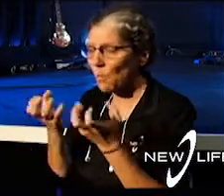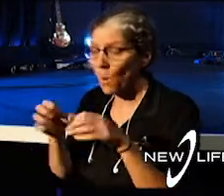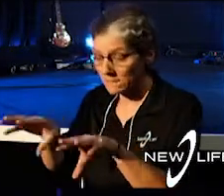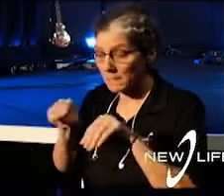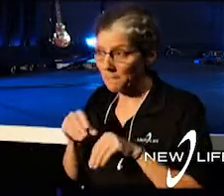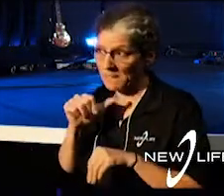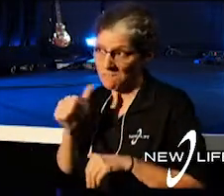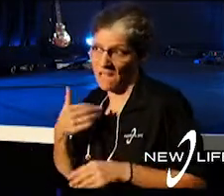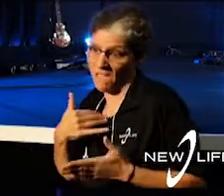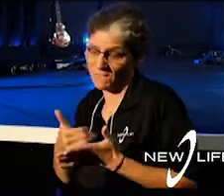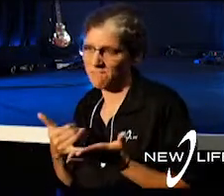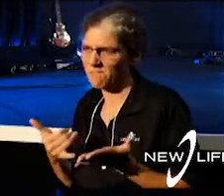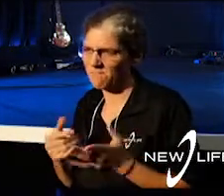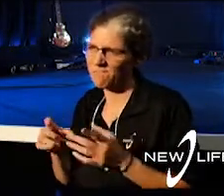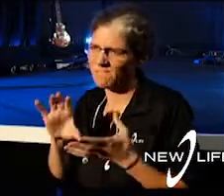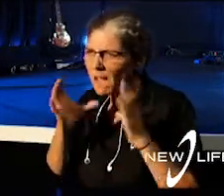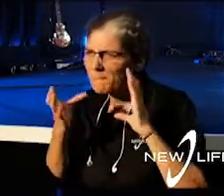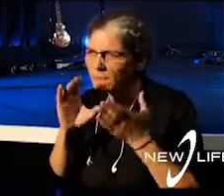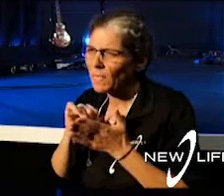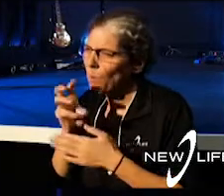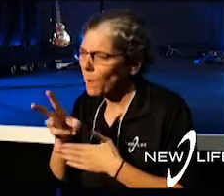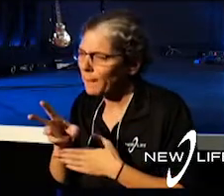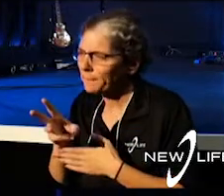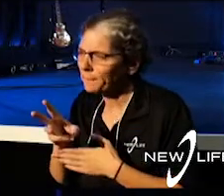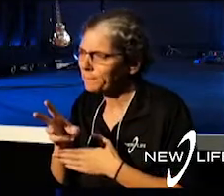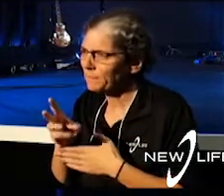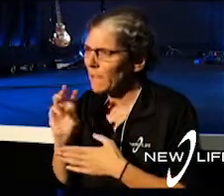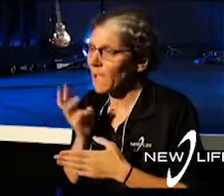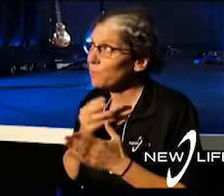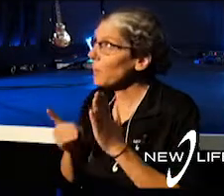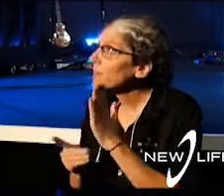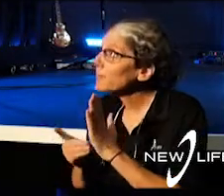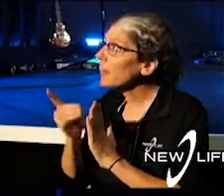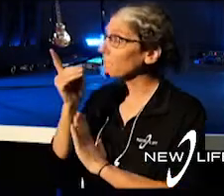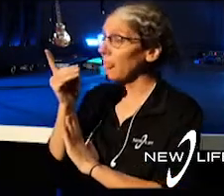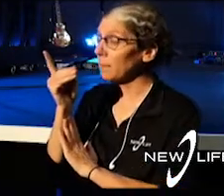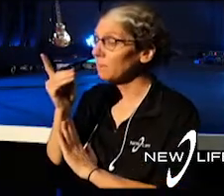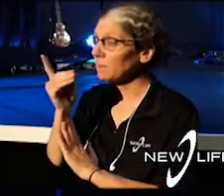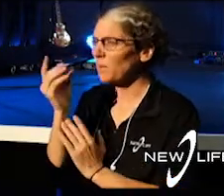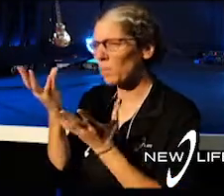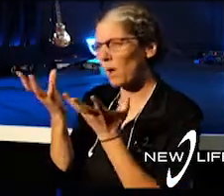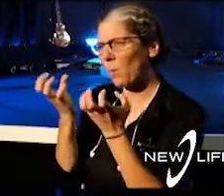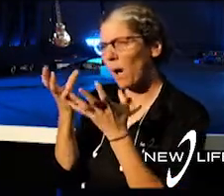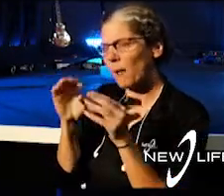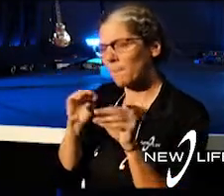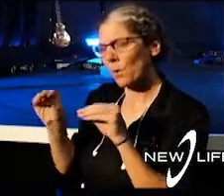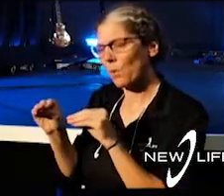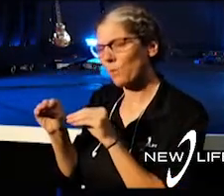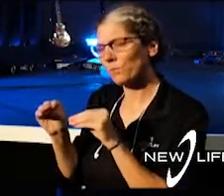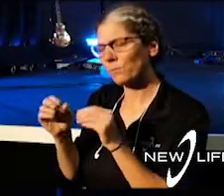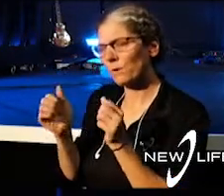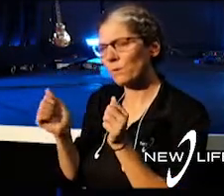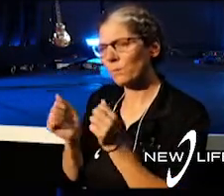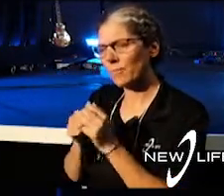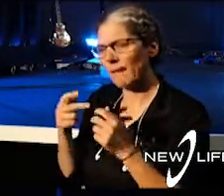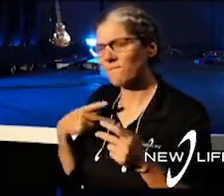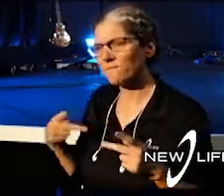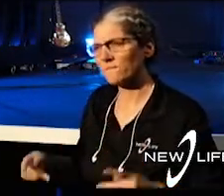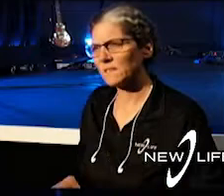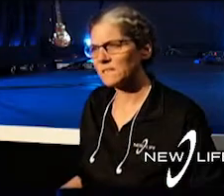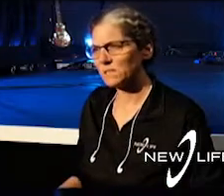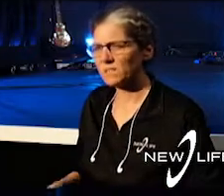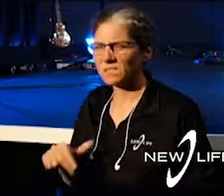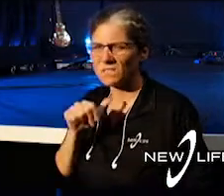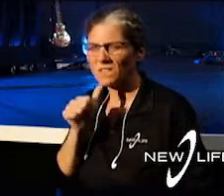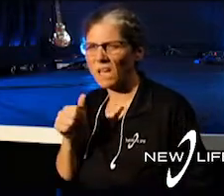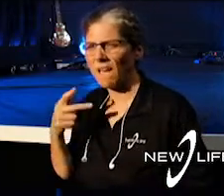can't have it. But as we get older, I think that the things that we want move from the material to the